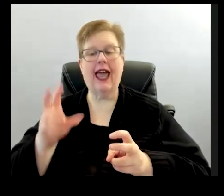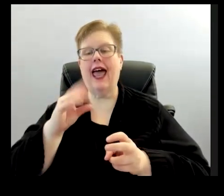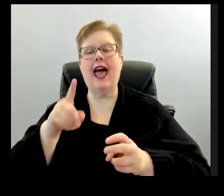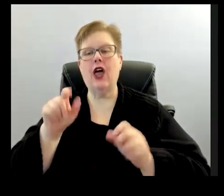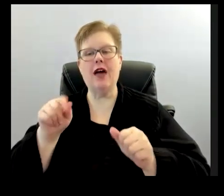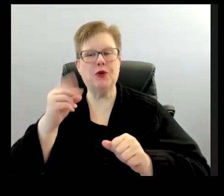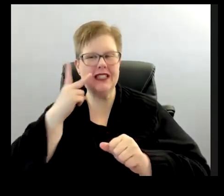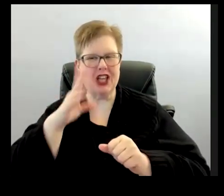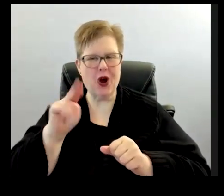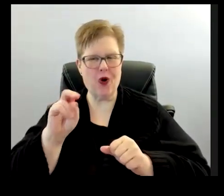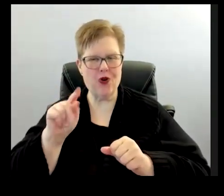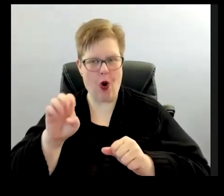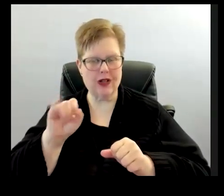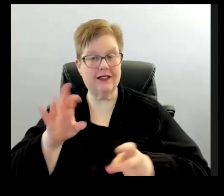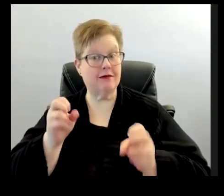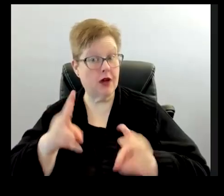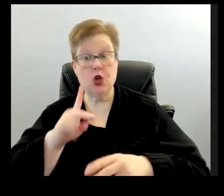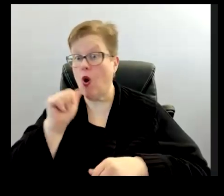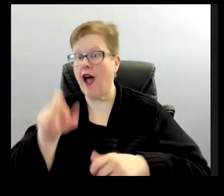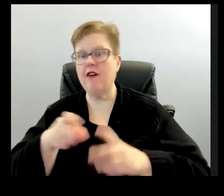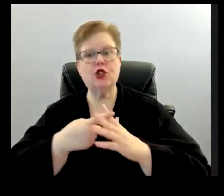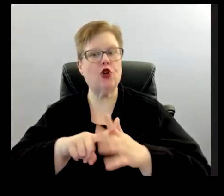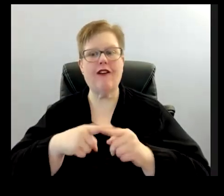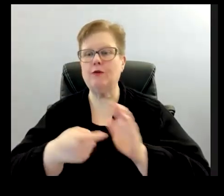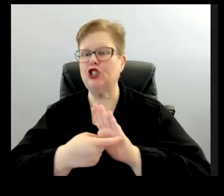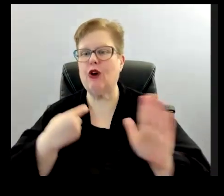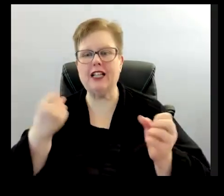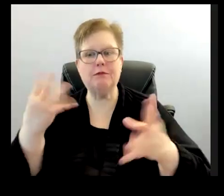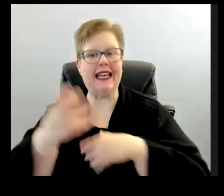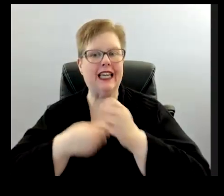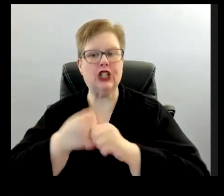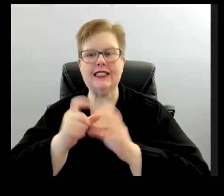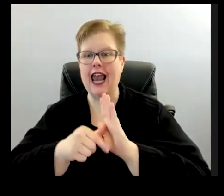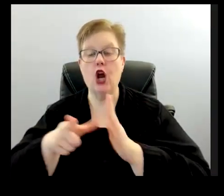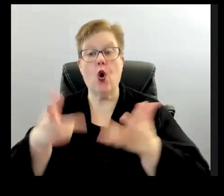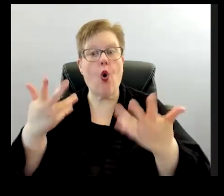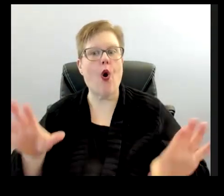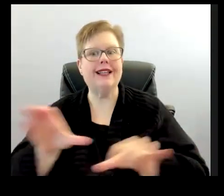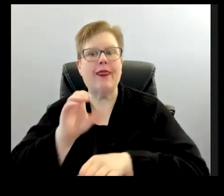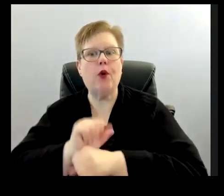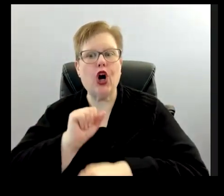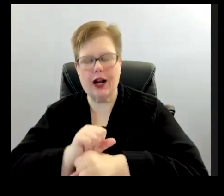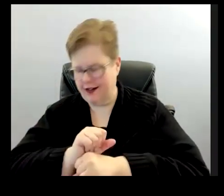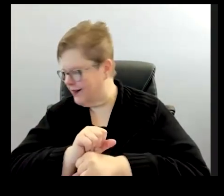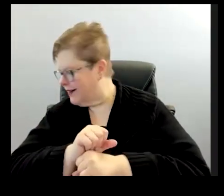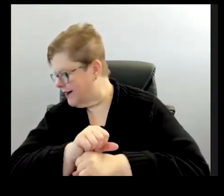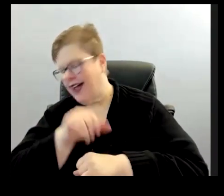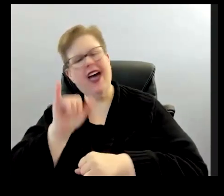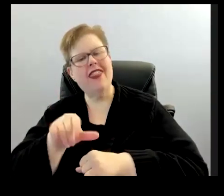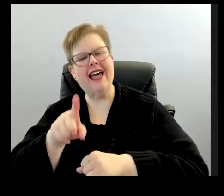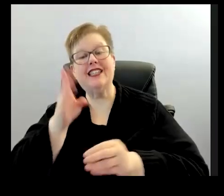your notes if you put them in. So you don't have to start from scratch years later. You've already done the work. This is that chop the